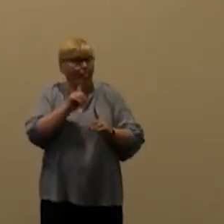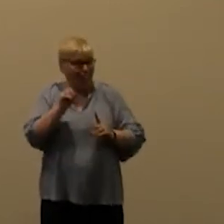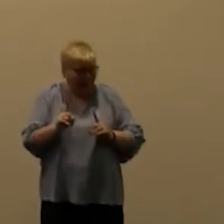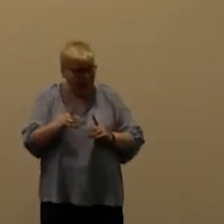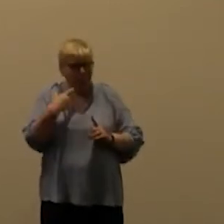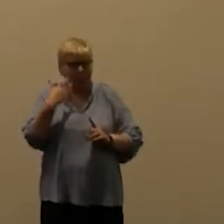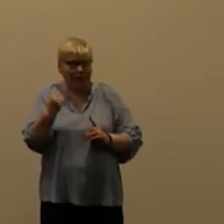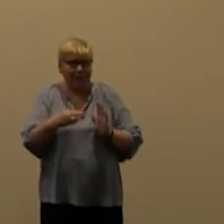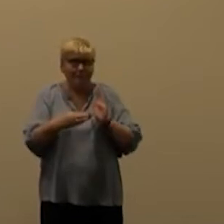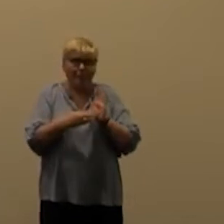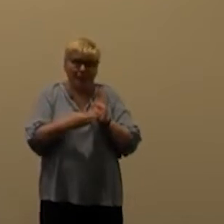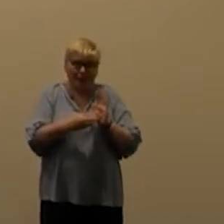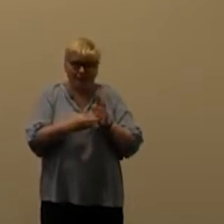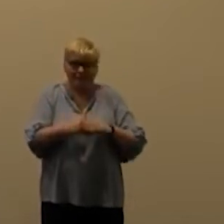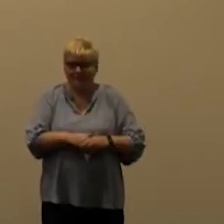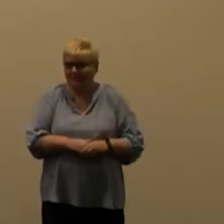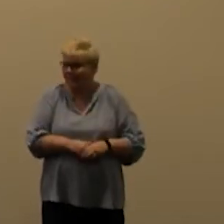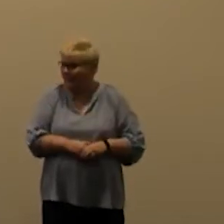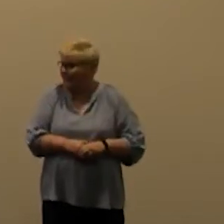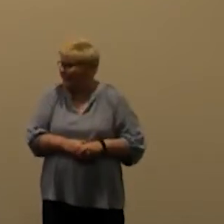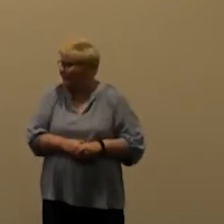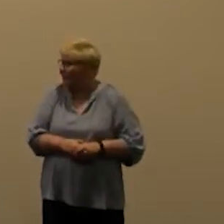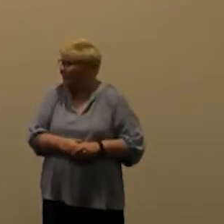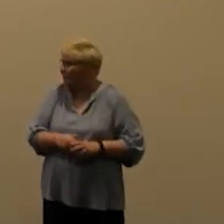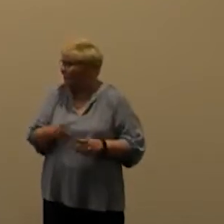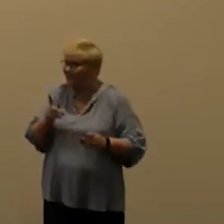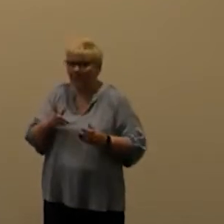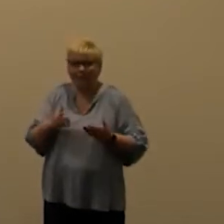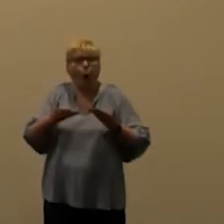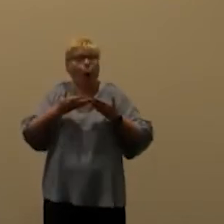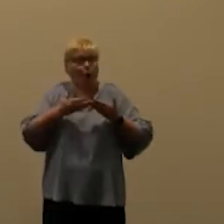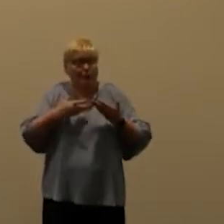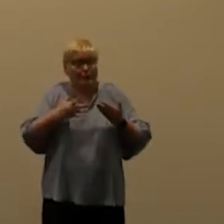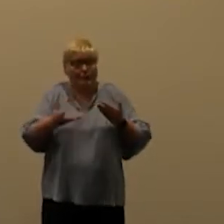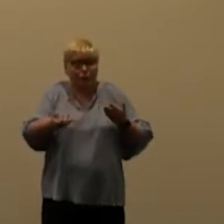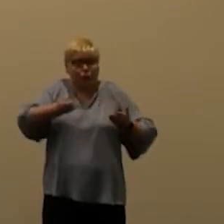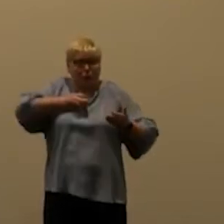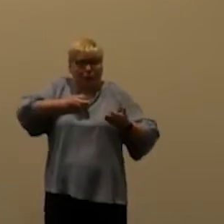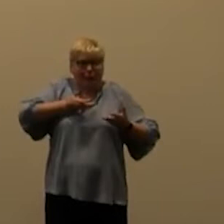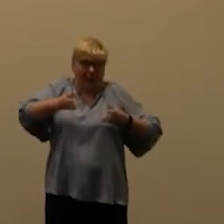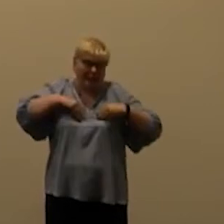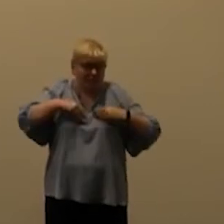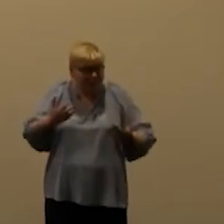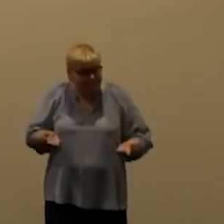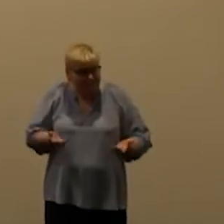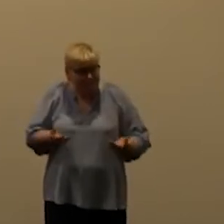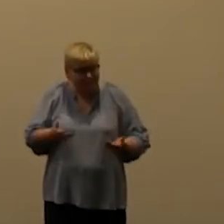millennials. And there we go, prime example, openness to being wrong. I absolutely have no worries about